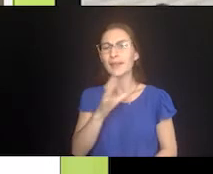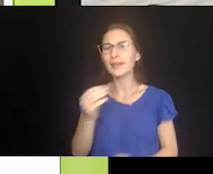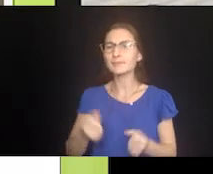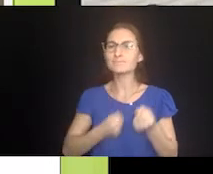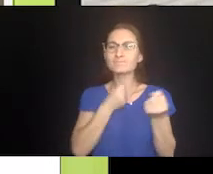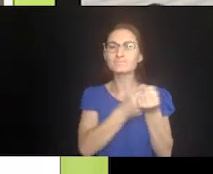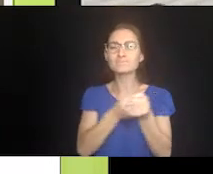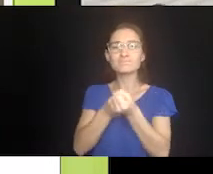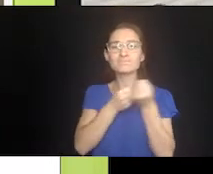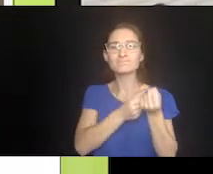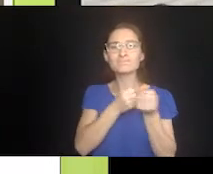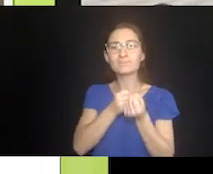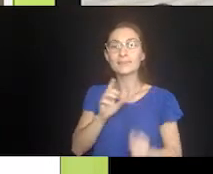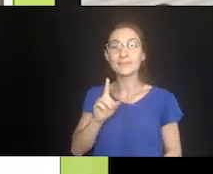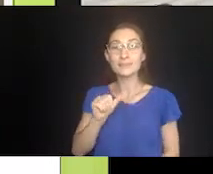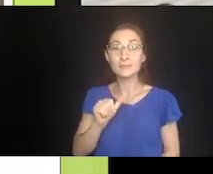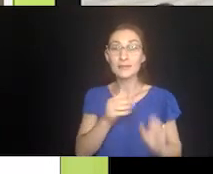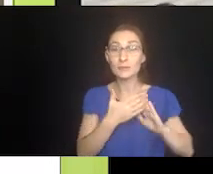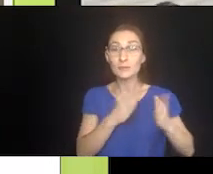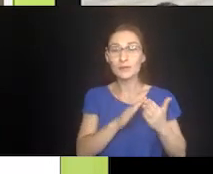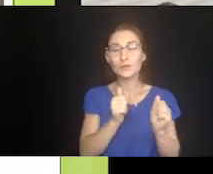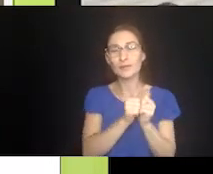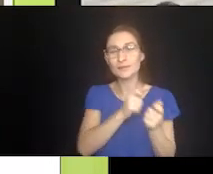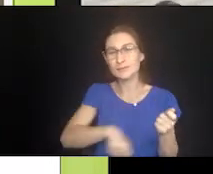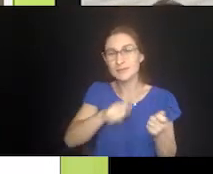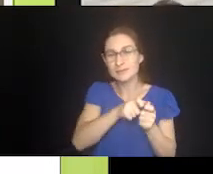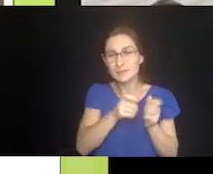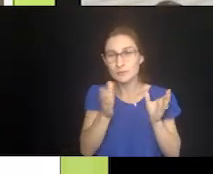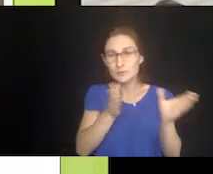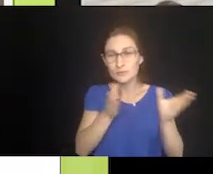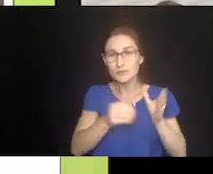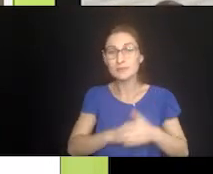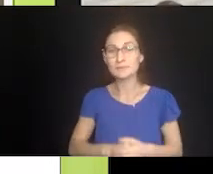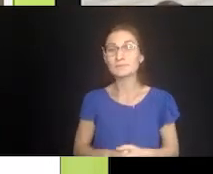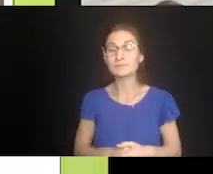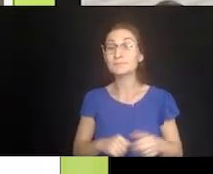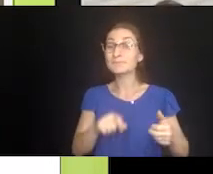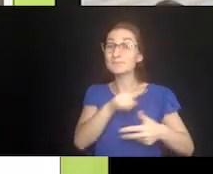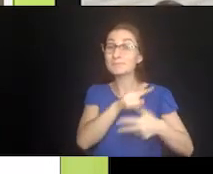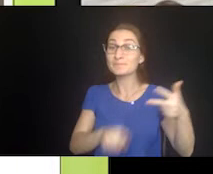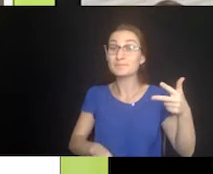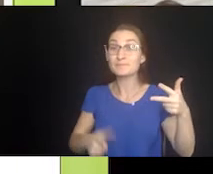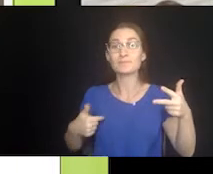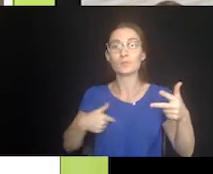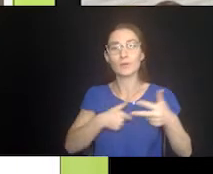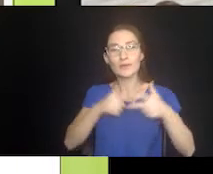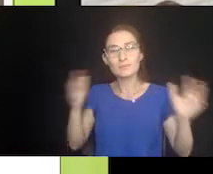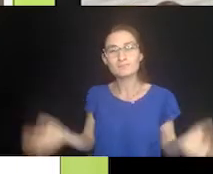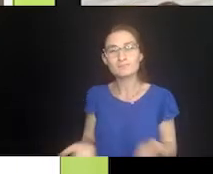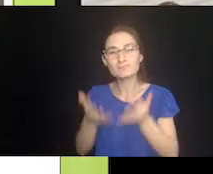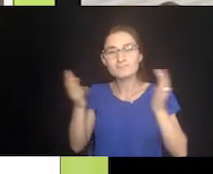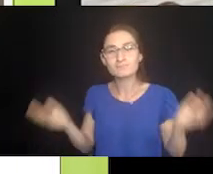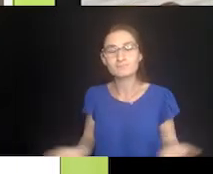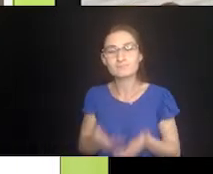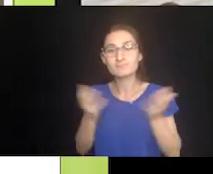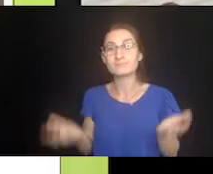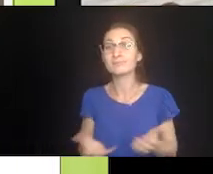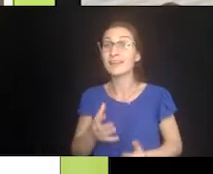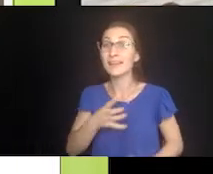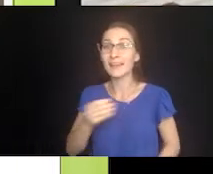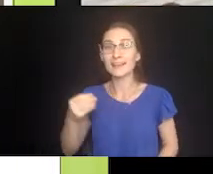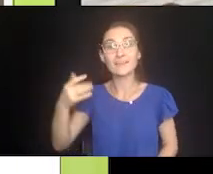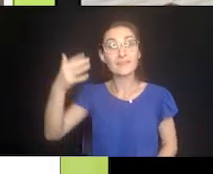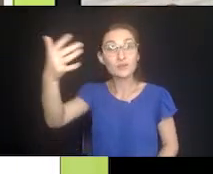and assisting people with disabilities with certain things. So these are things that we are doing to help